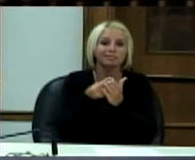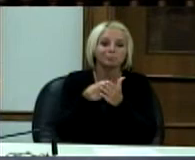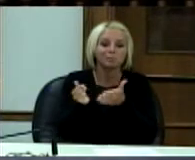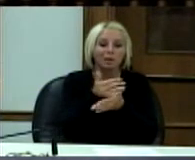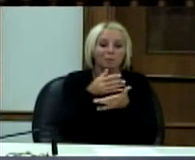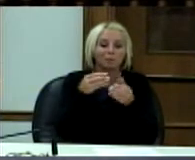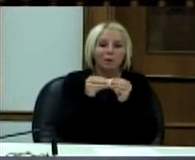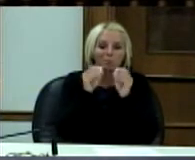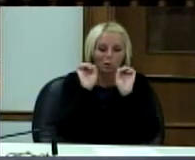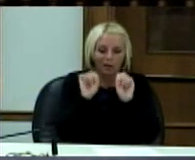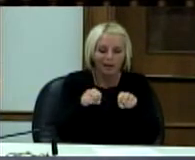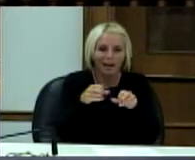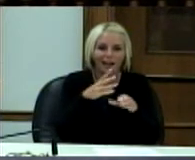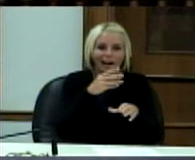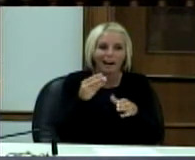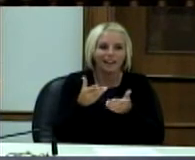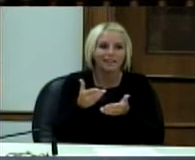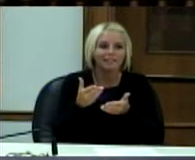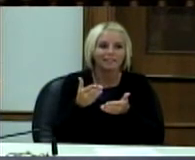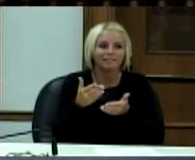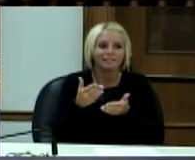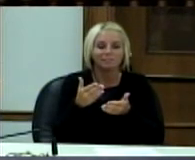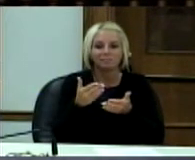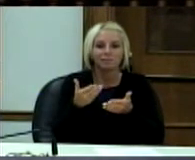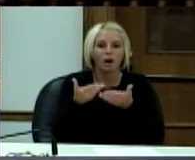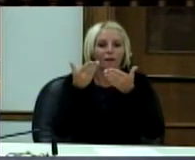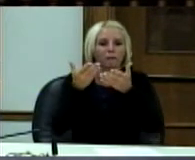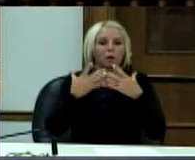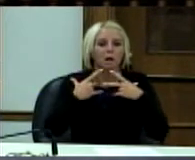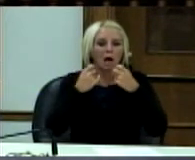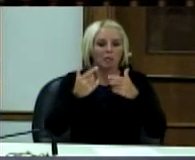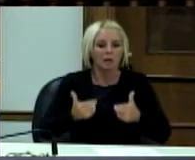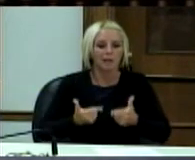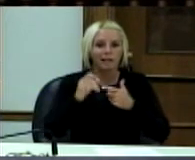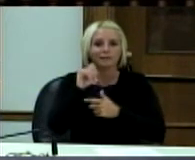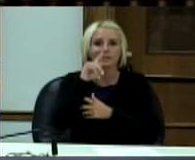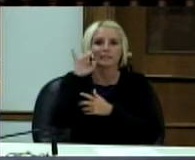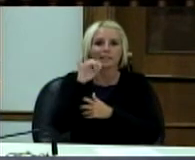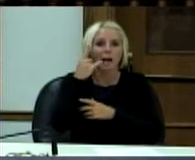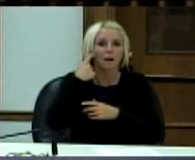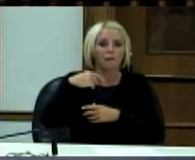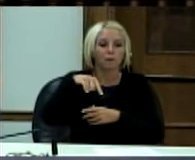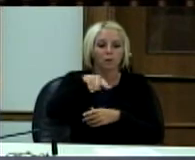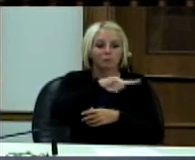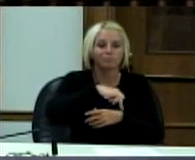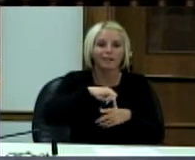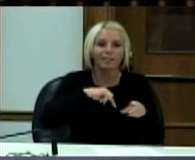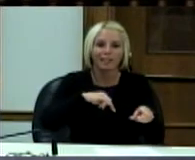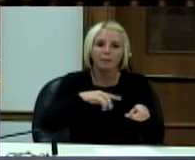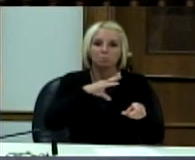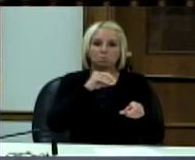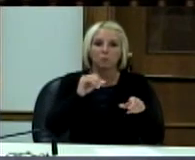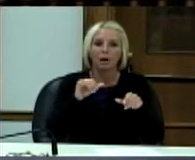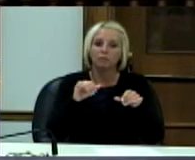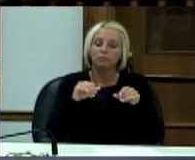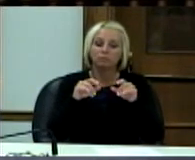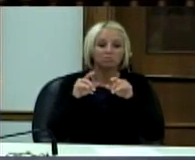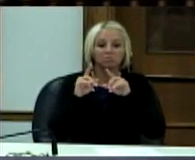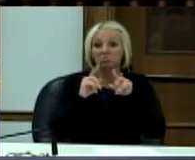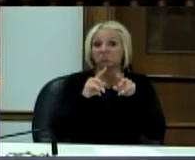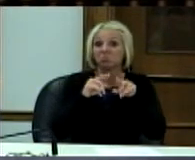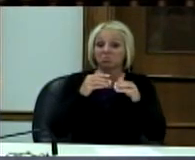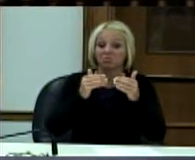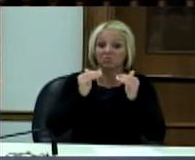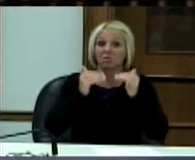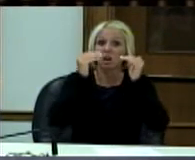and offer a healthy lifestyle for them. And then they can certainly continue to a master's or